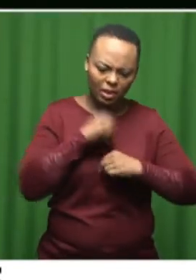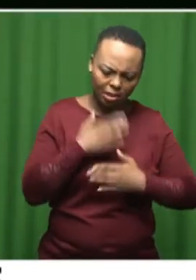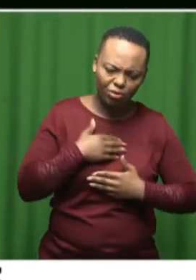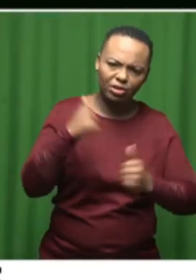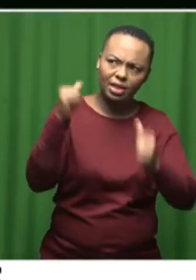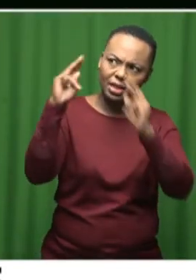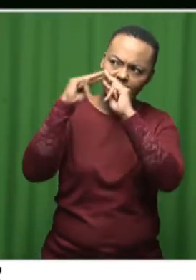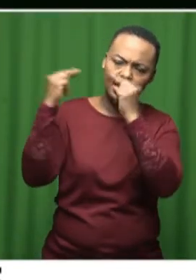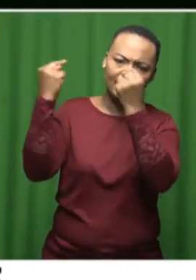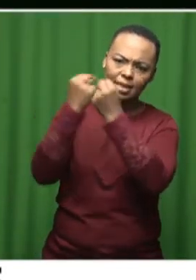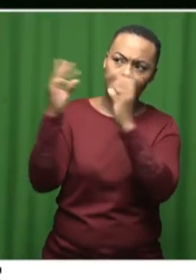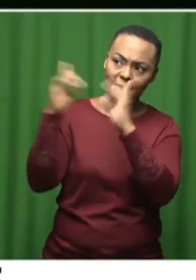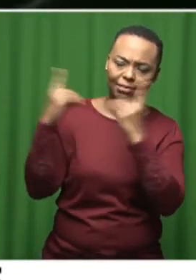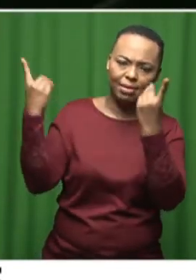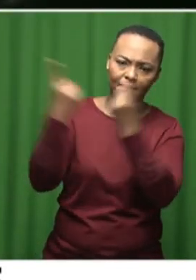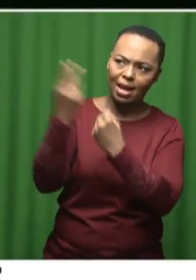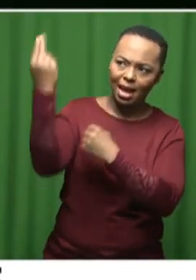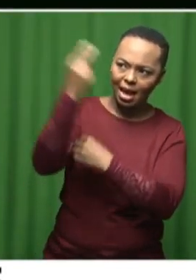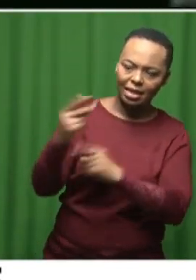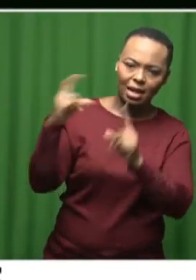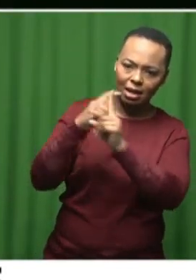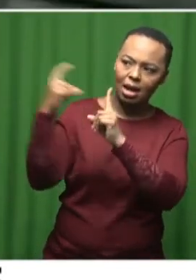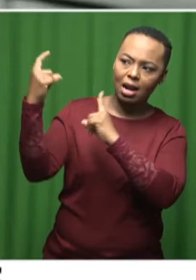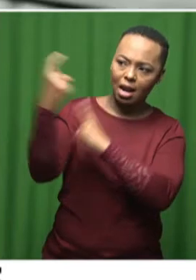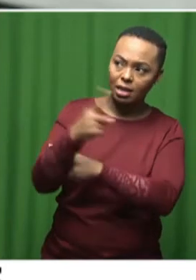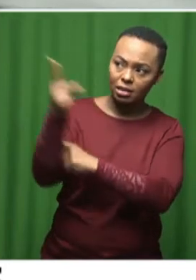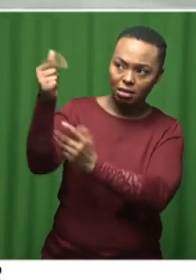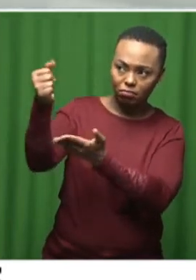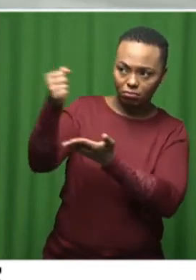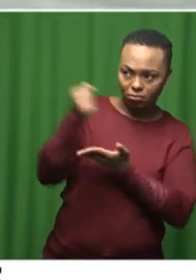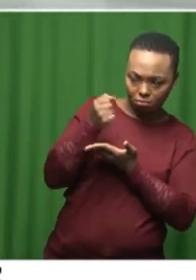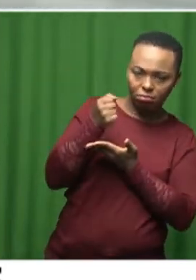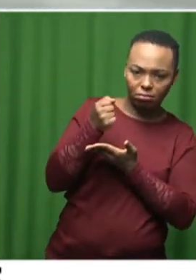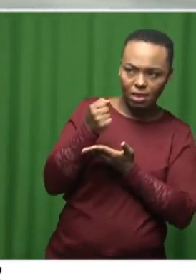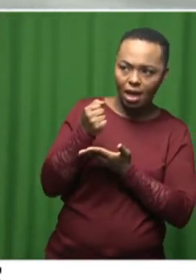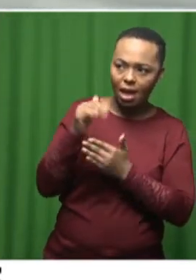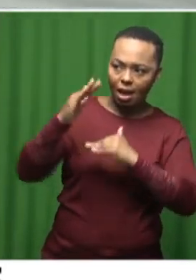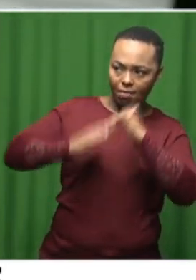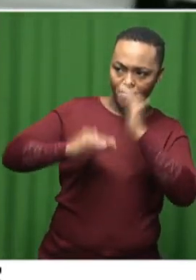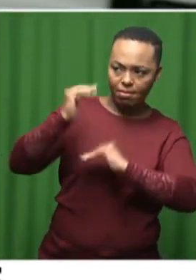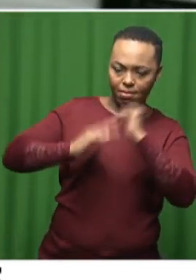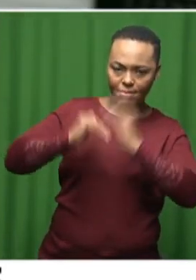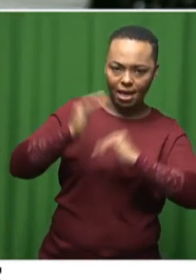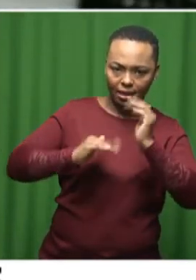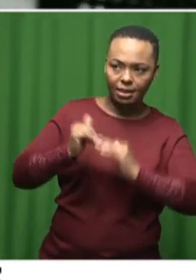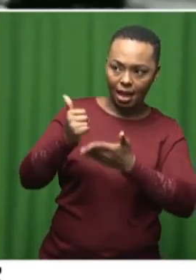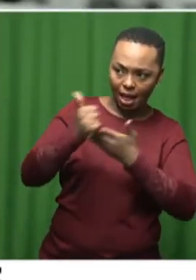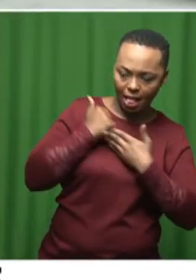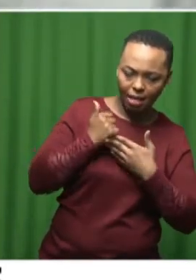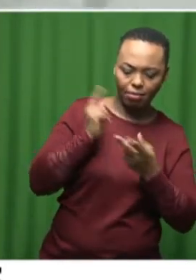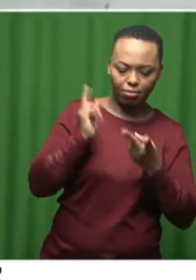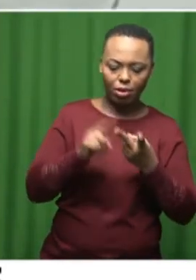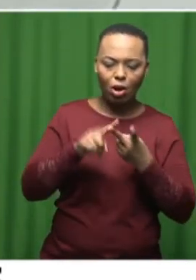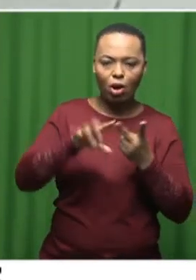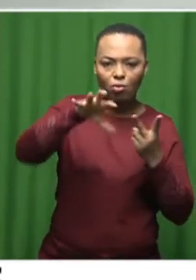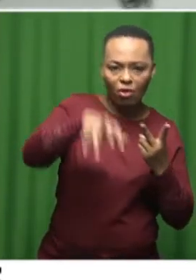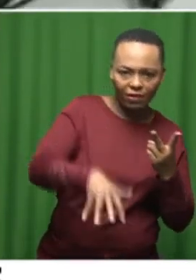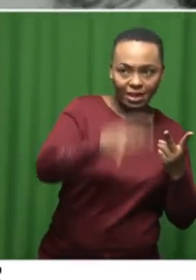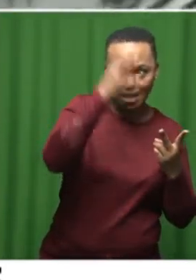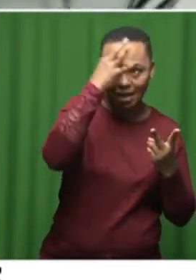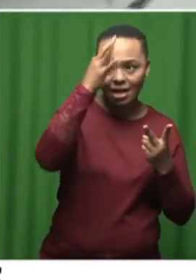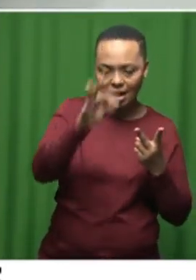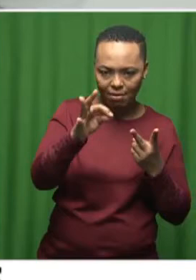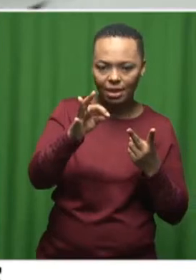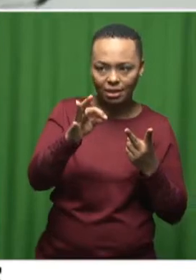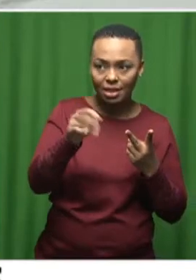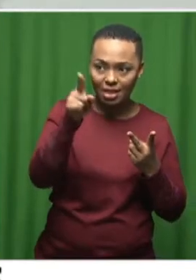National Department of Arts and Culture that assisting us with the building, the provincial government that they're